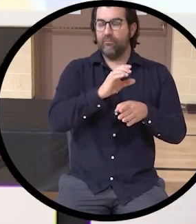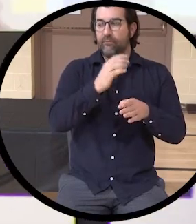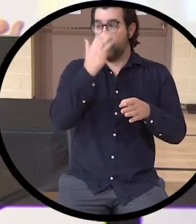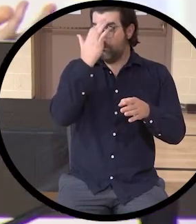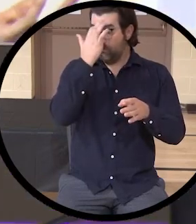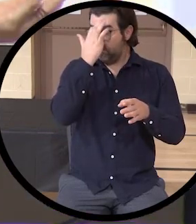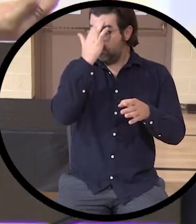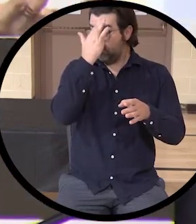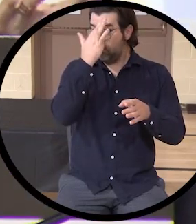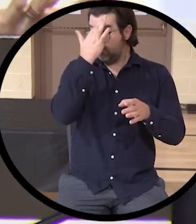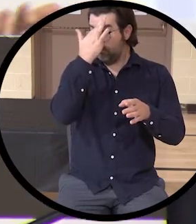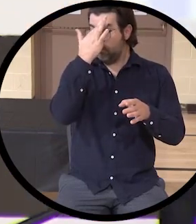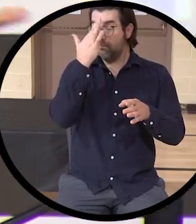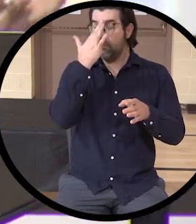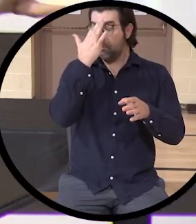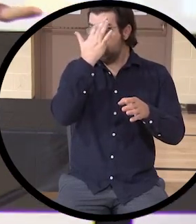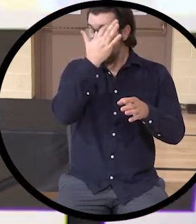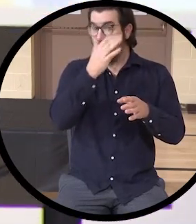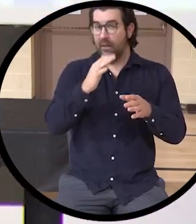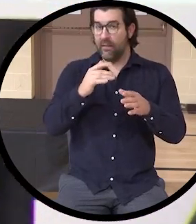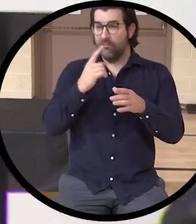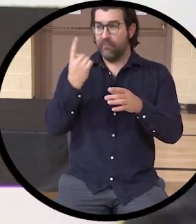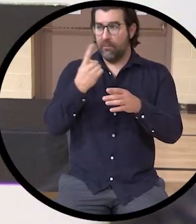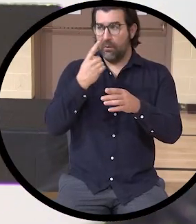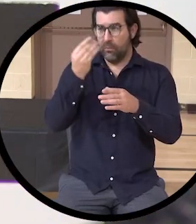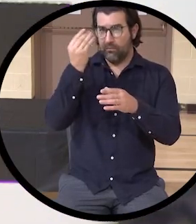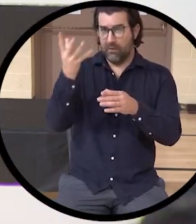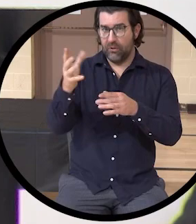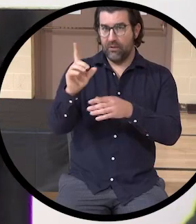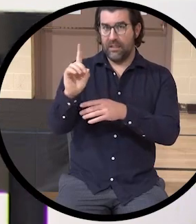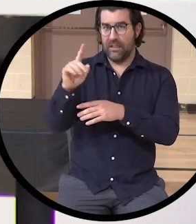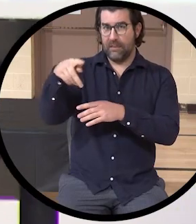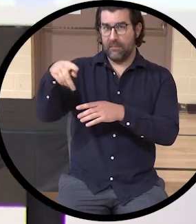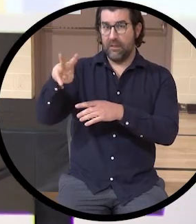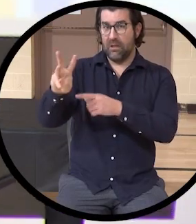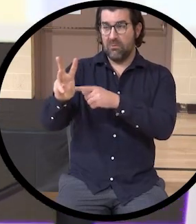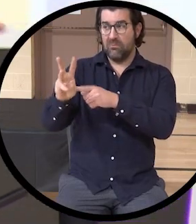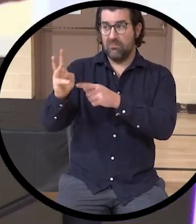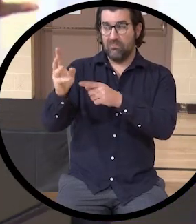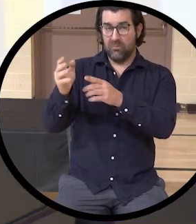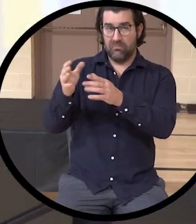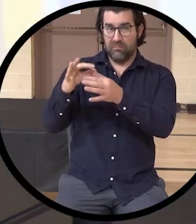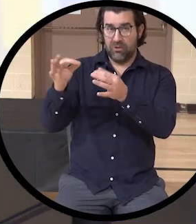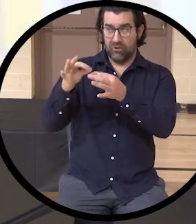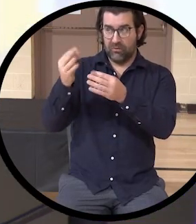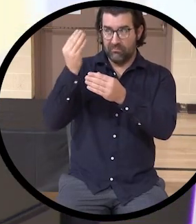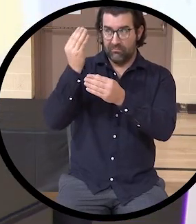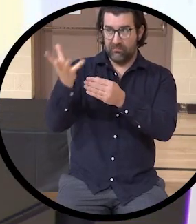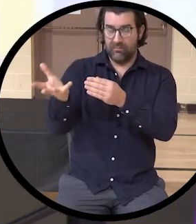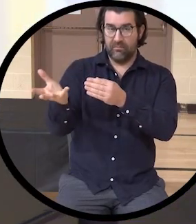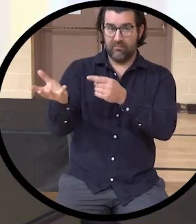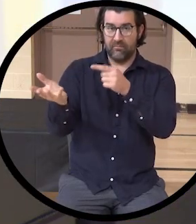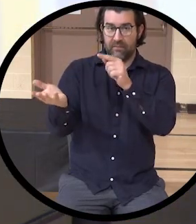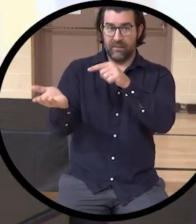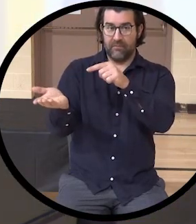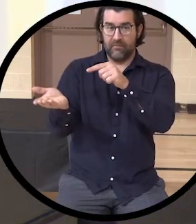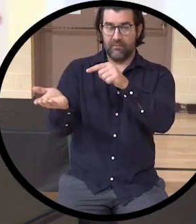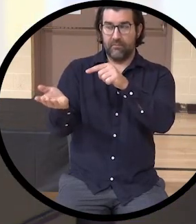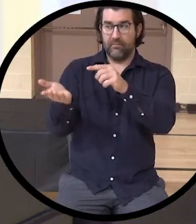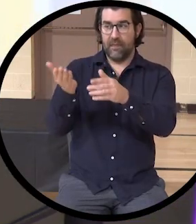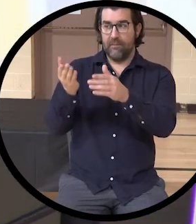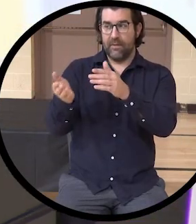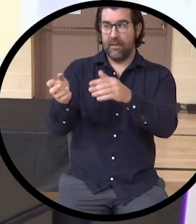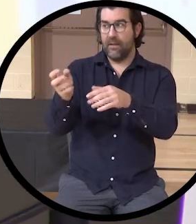that that's certainly something that we can relay to DPW and our partners as something we like to see. I think especially maybe at that